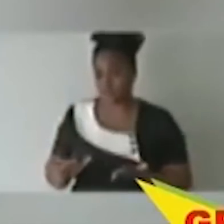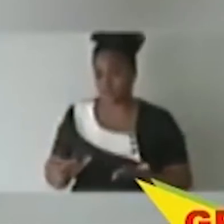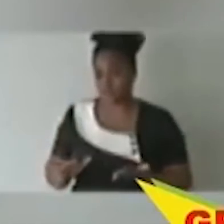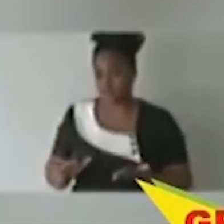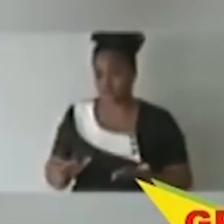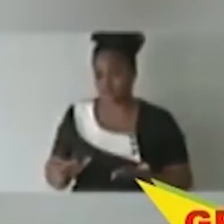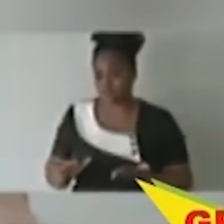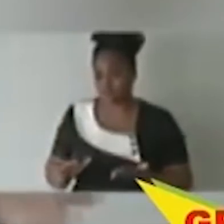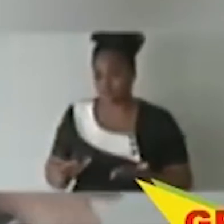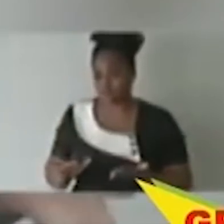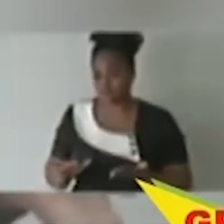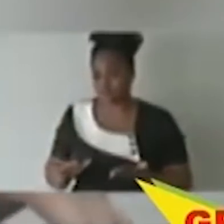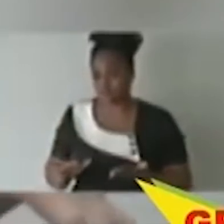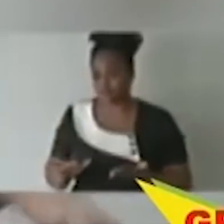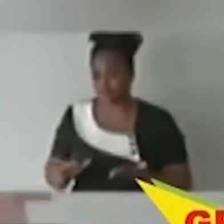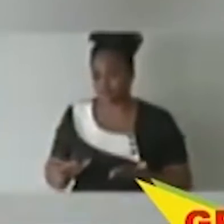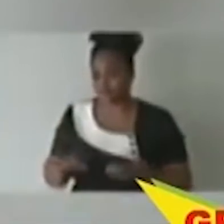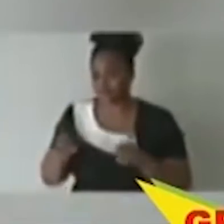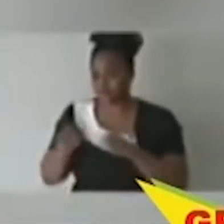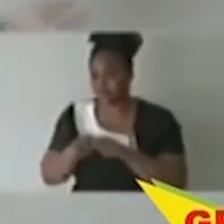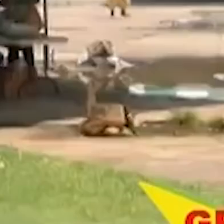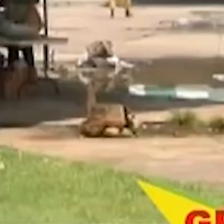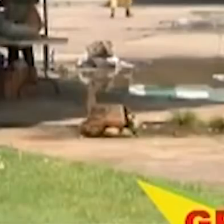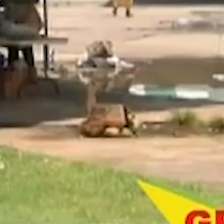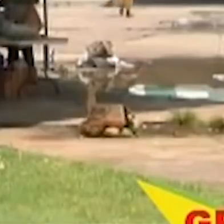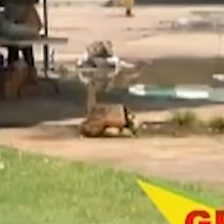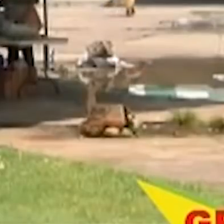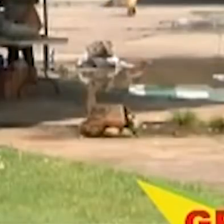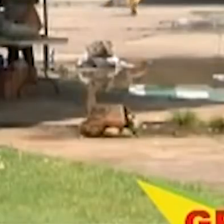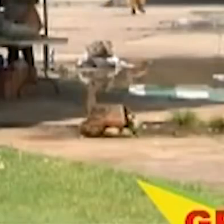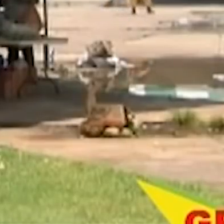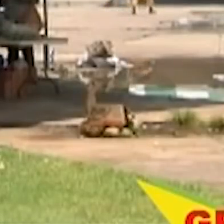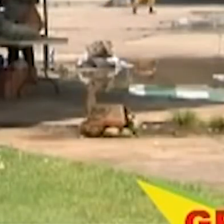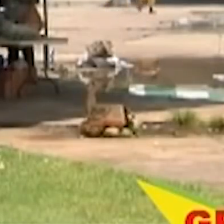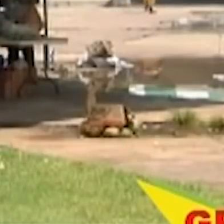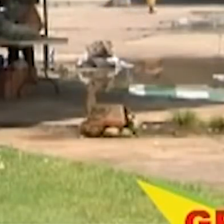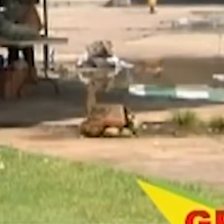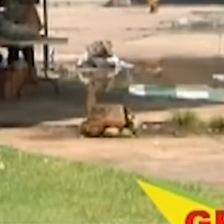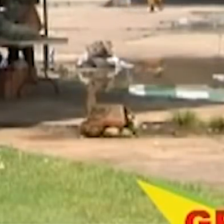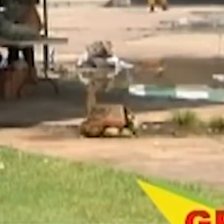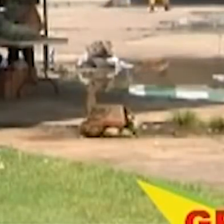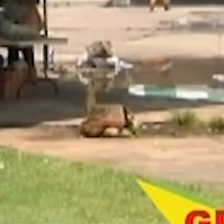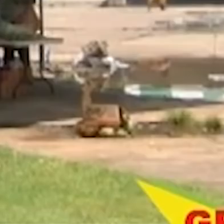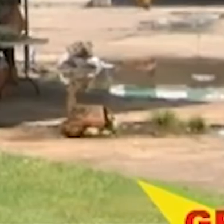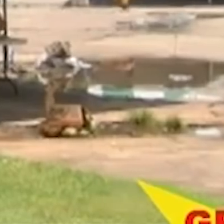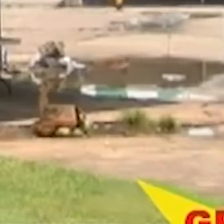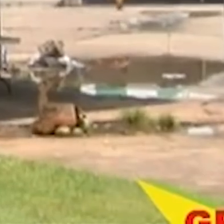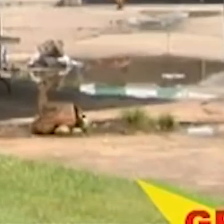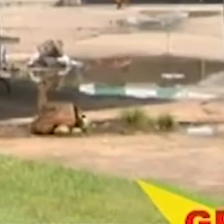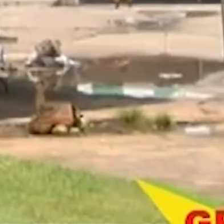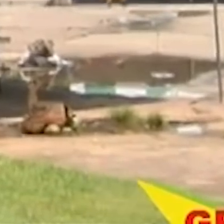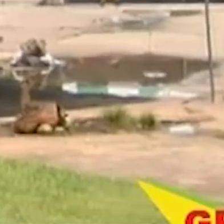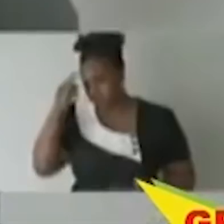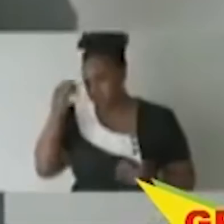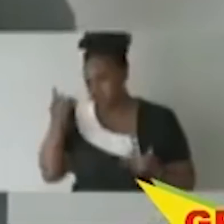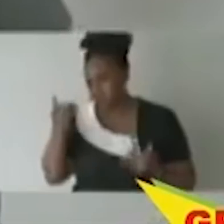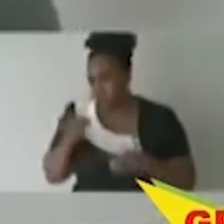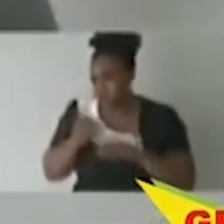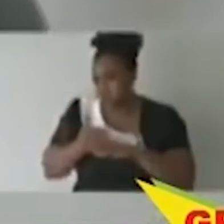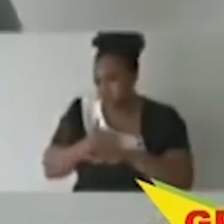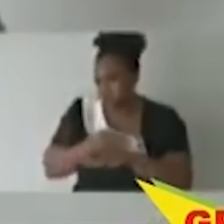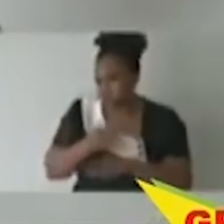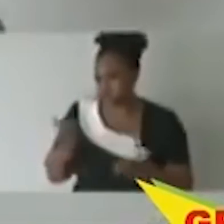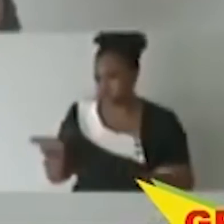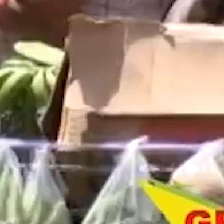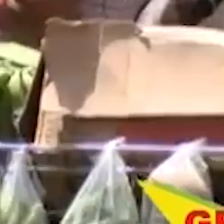Roderick St. Clair says he's left wondering if food security needs to become an even more dire issue for serious and real